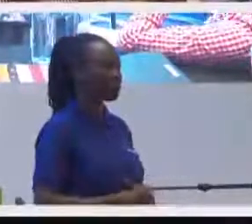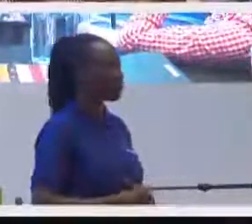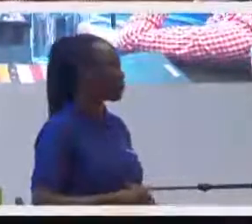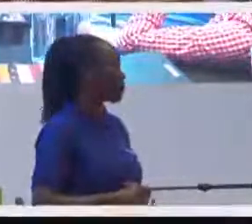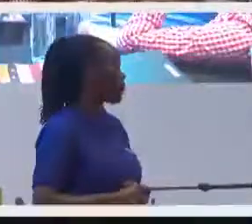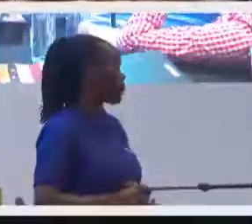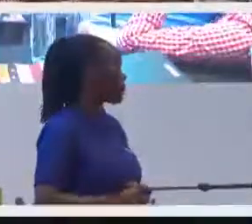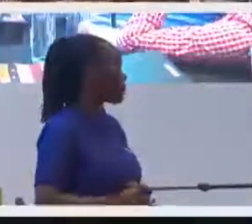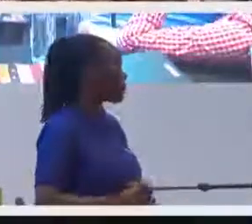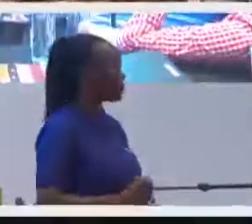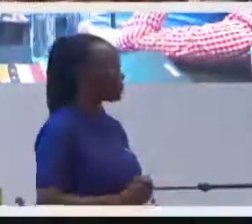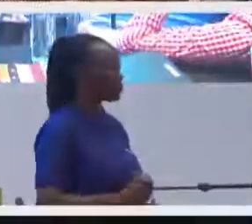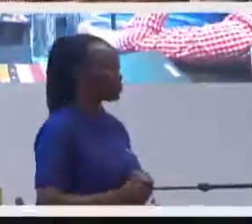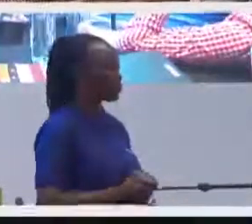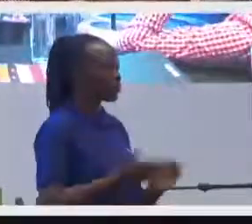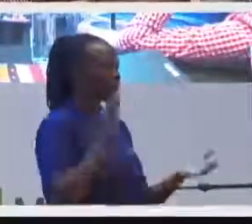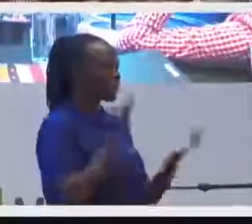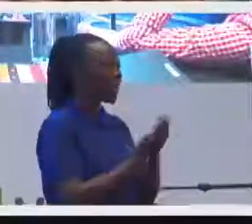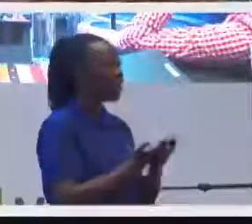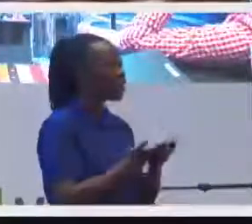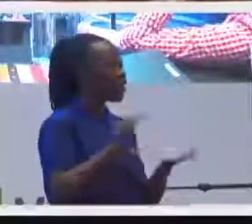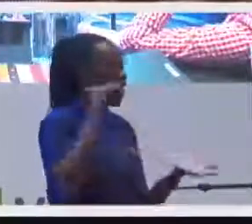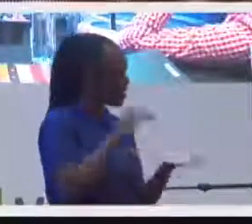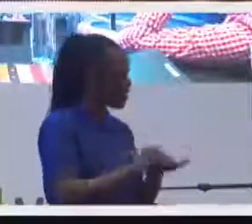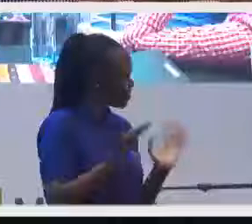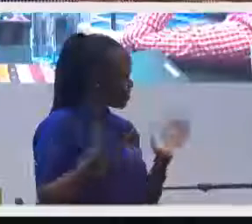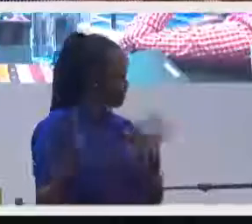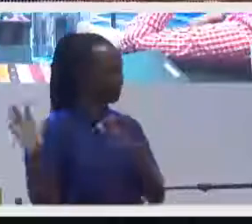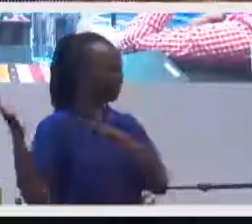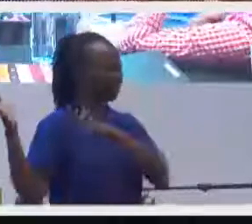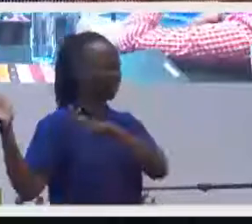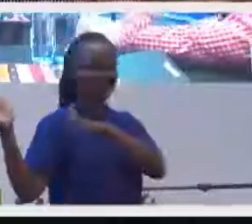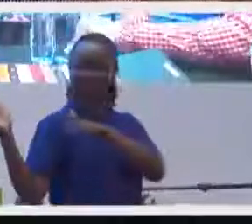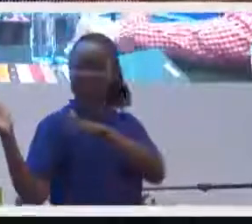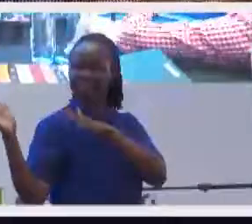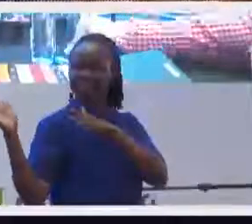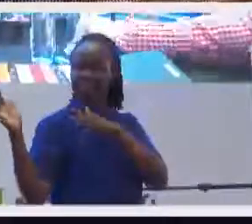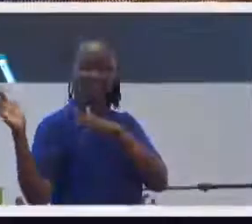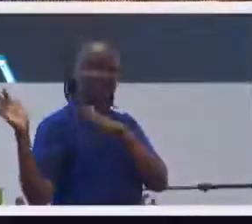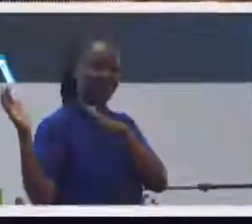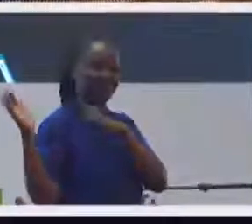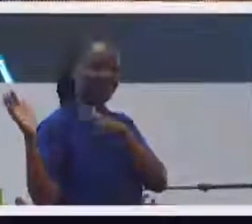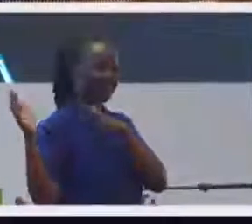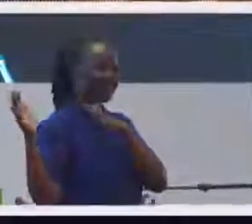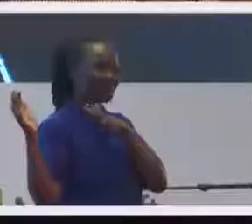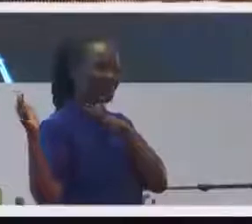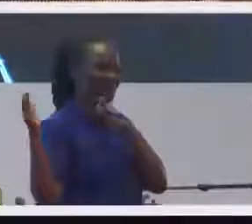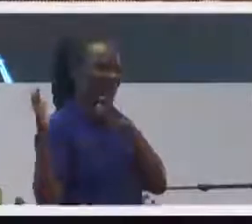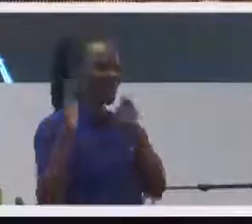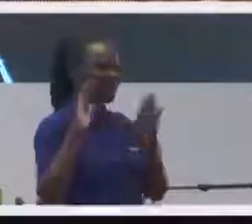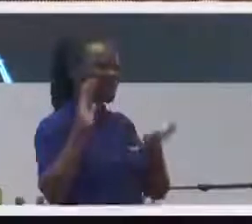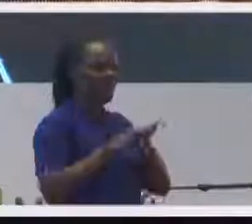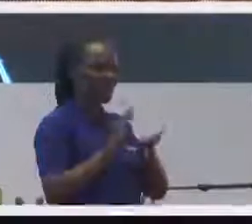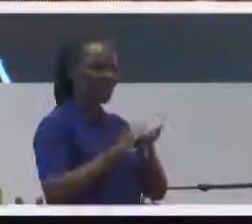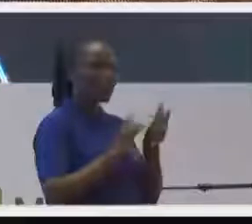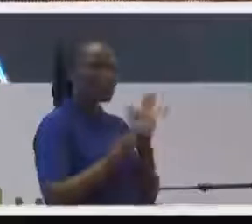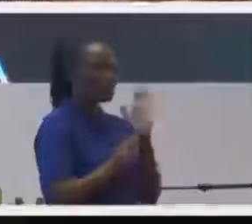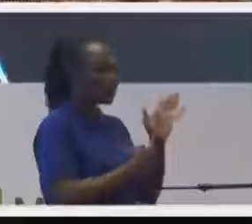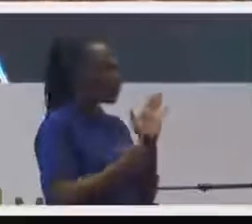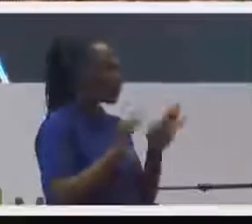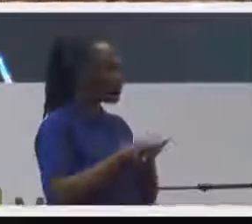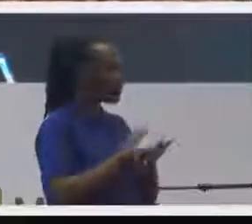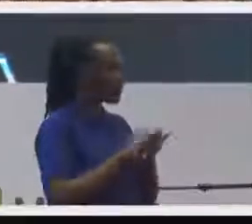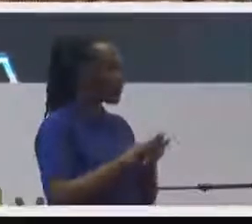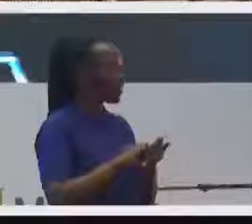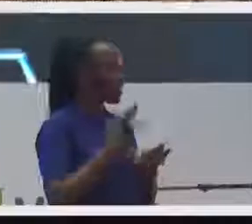Thank you, Ab. Thank you, Chung. Let's give another round of applause to them because they did live demos. Almost everything worked.